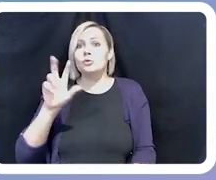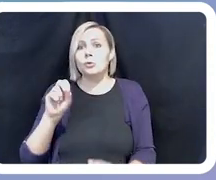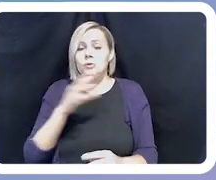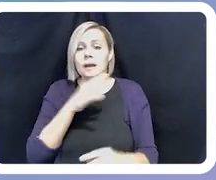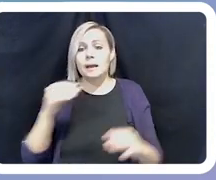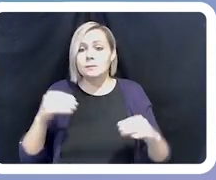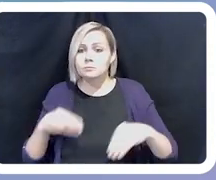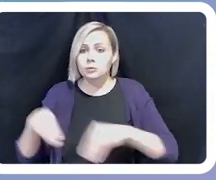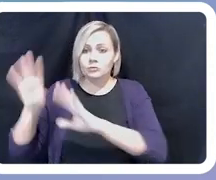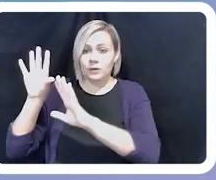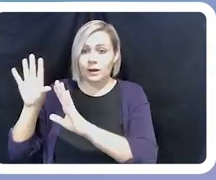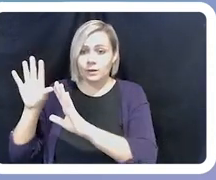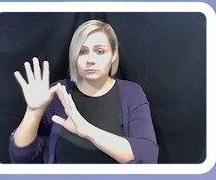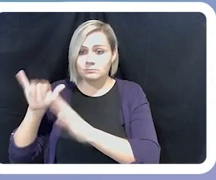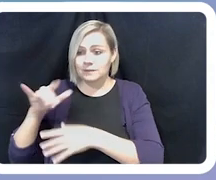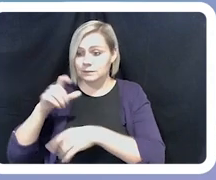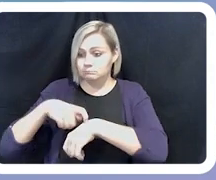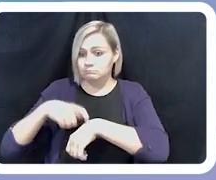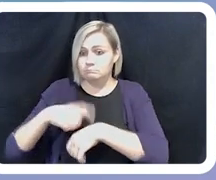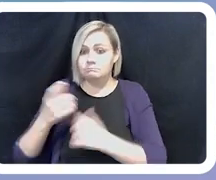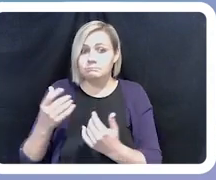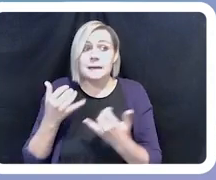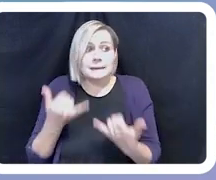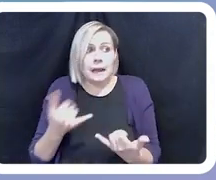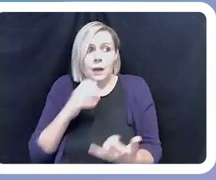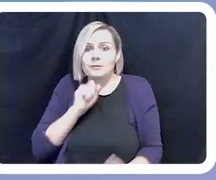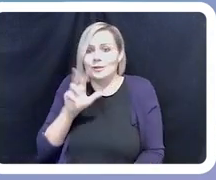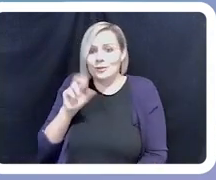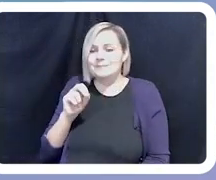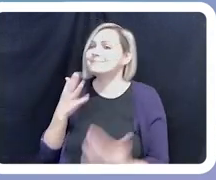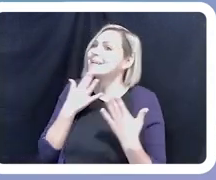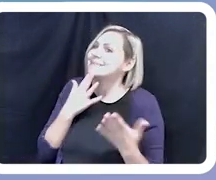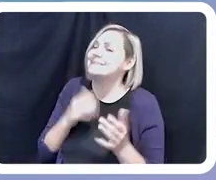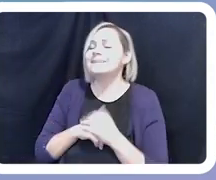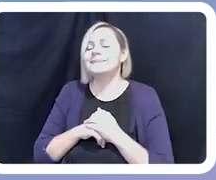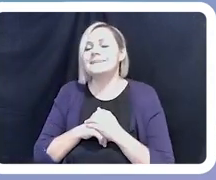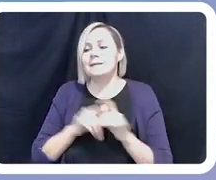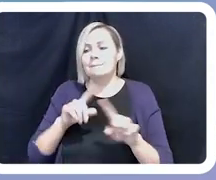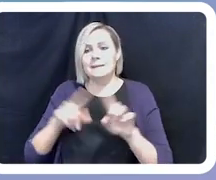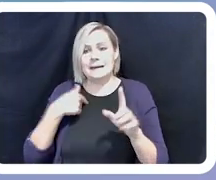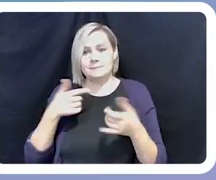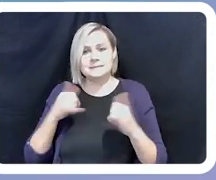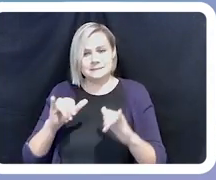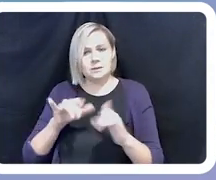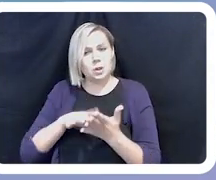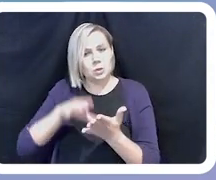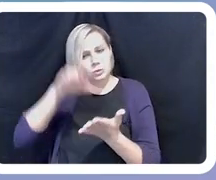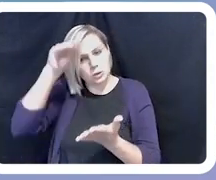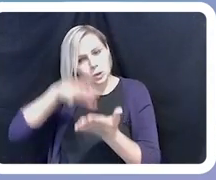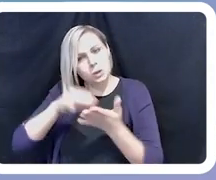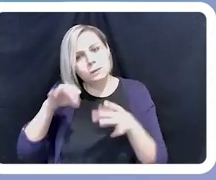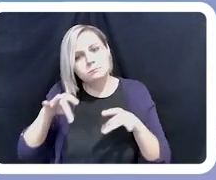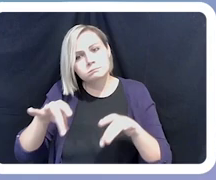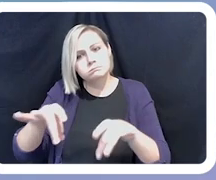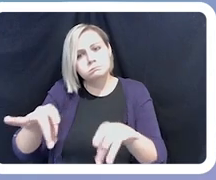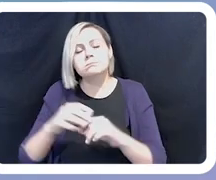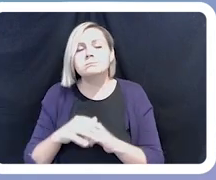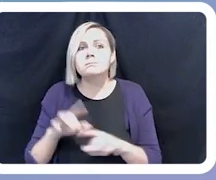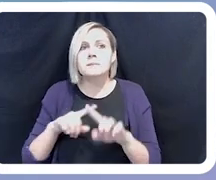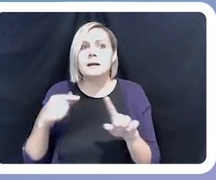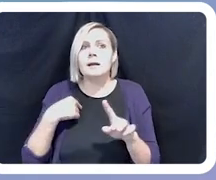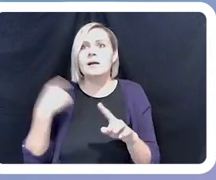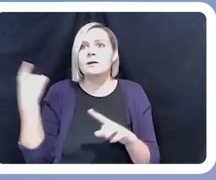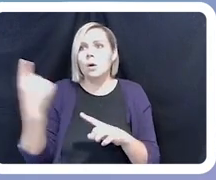old and move out at that age. And now I am 20 years old, thank goodness. But I'm still learning. But I've